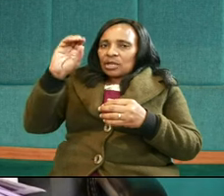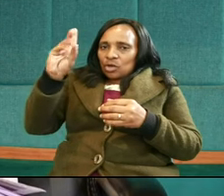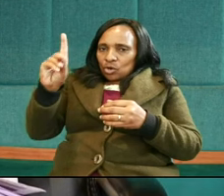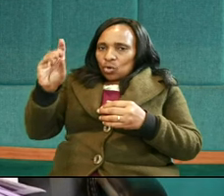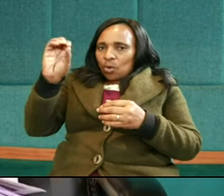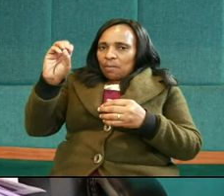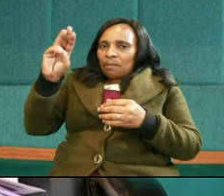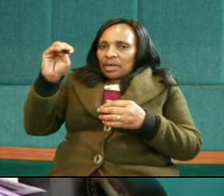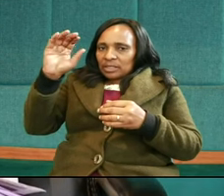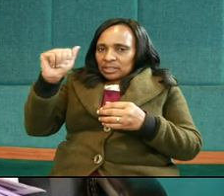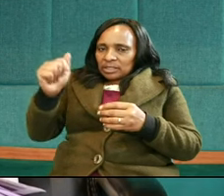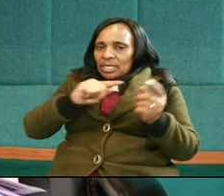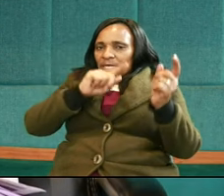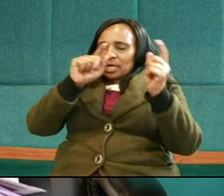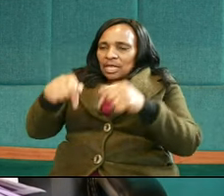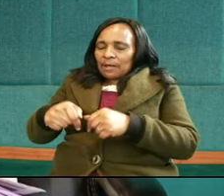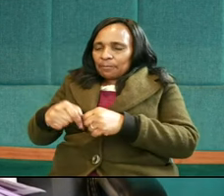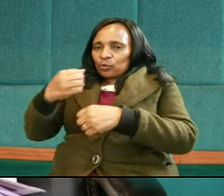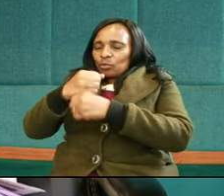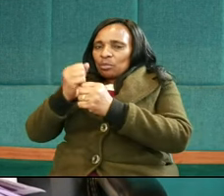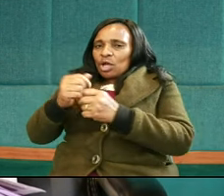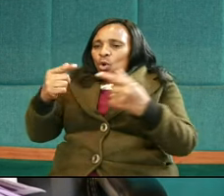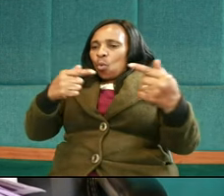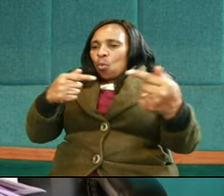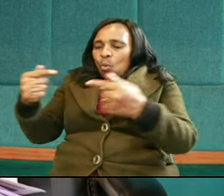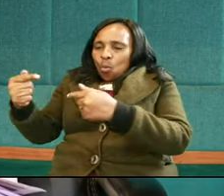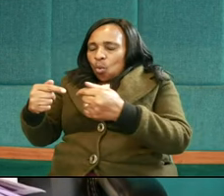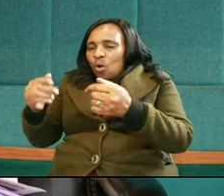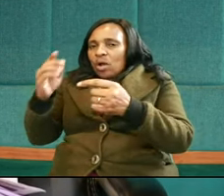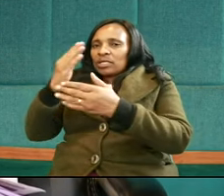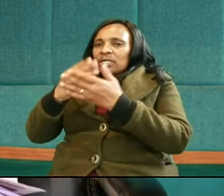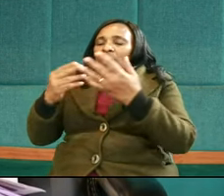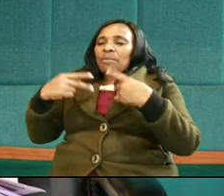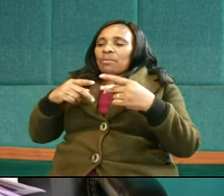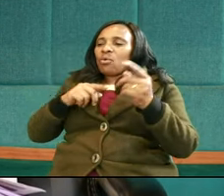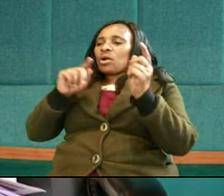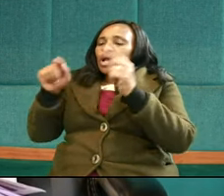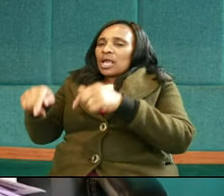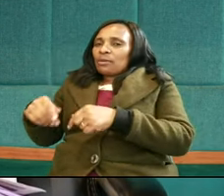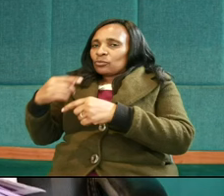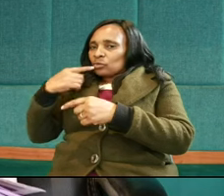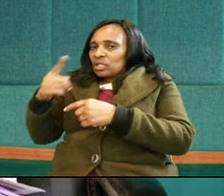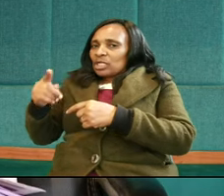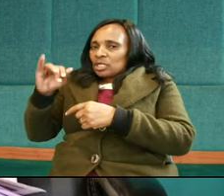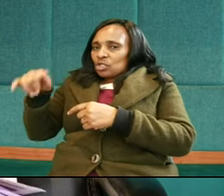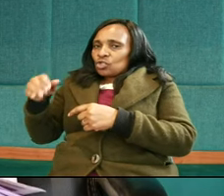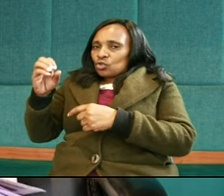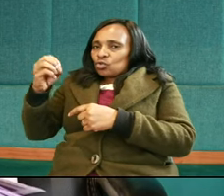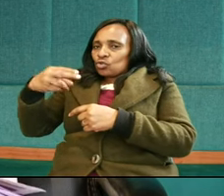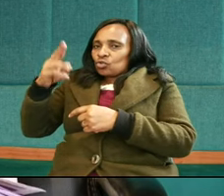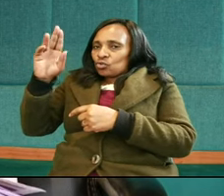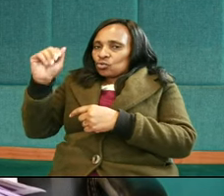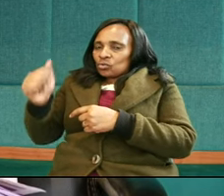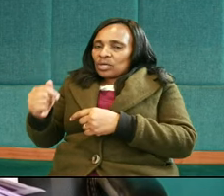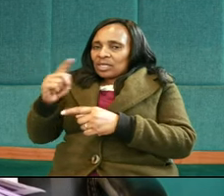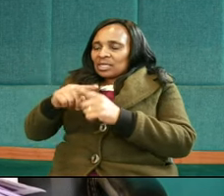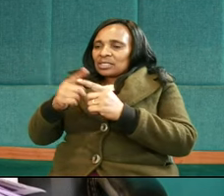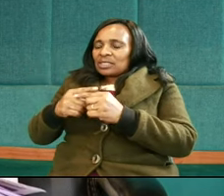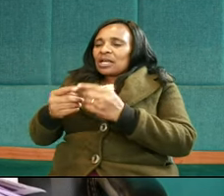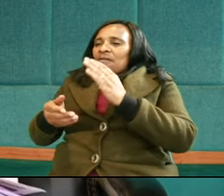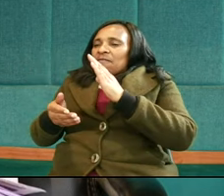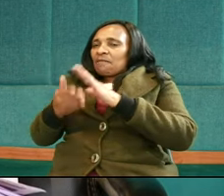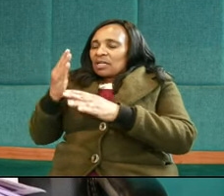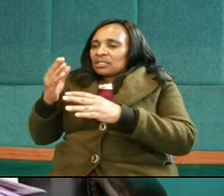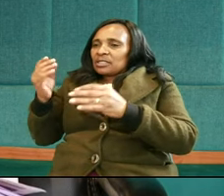war against Jehoshaphat. Some people came and told Jehoshaphat, a vast army is coming against you